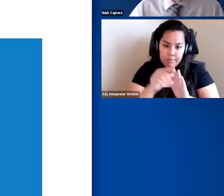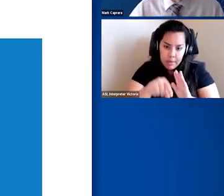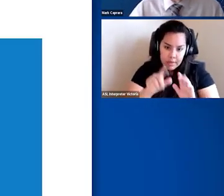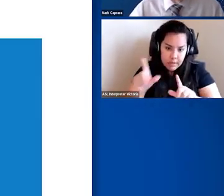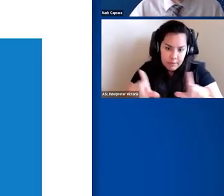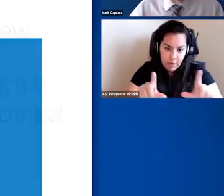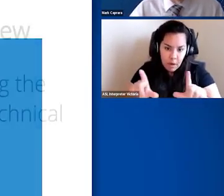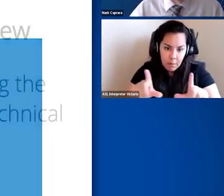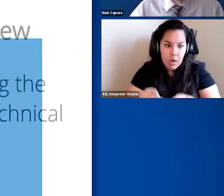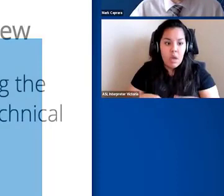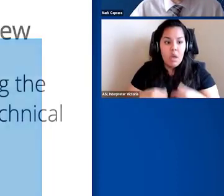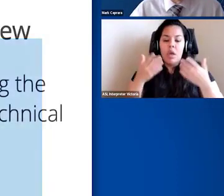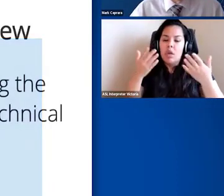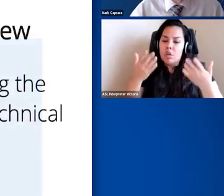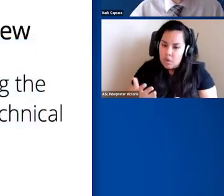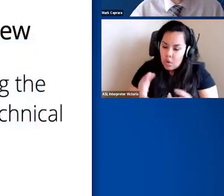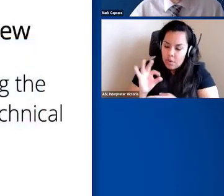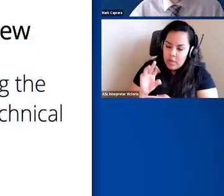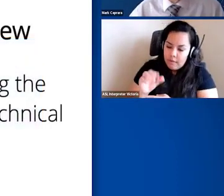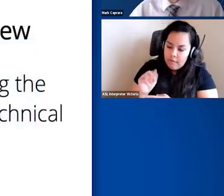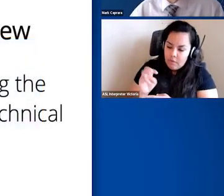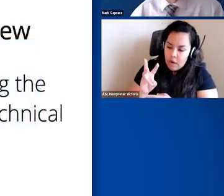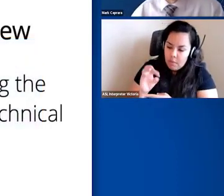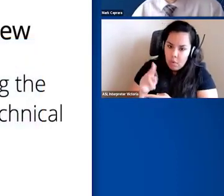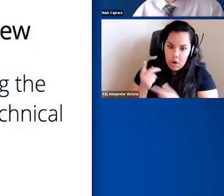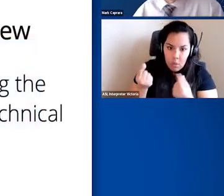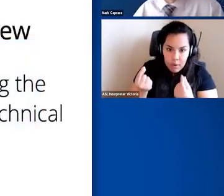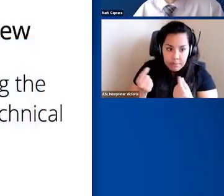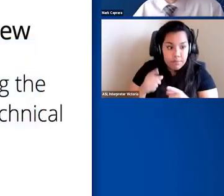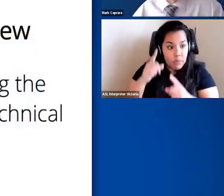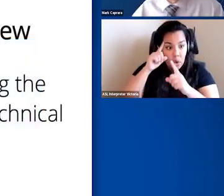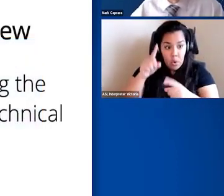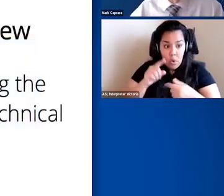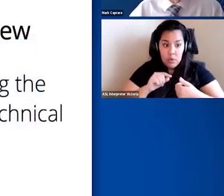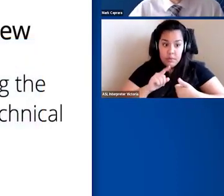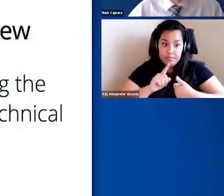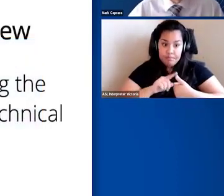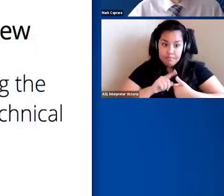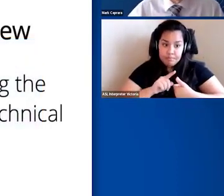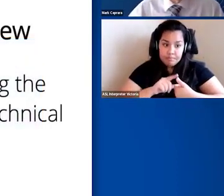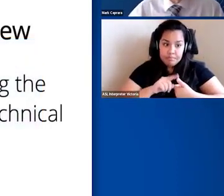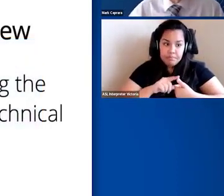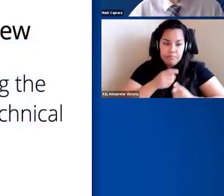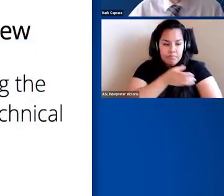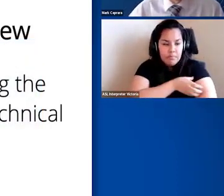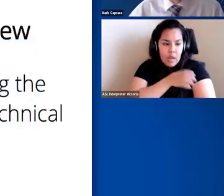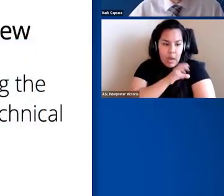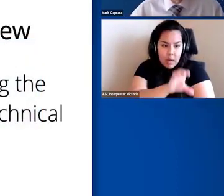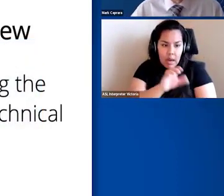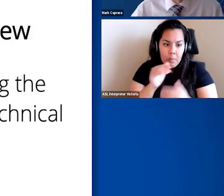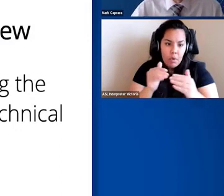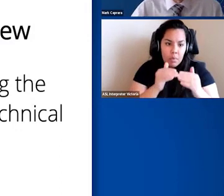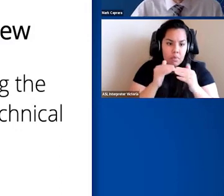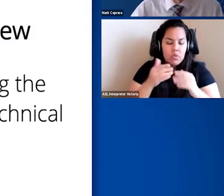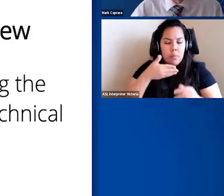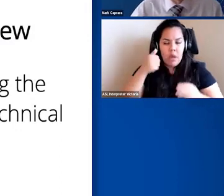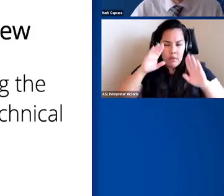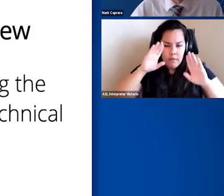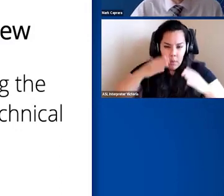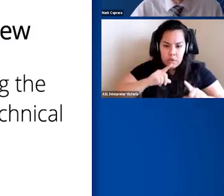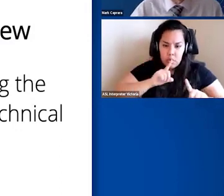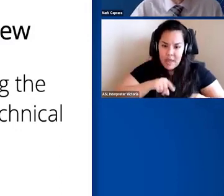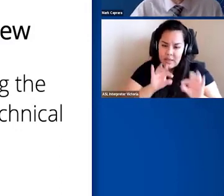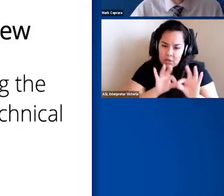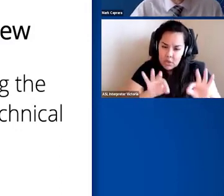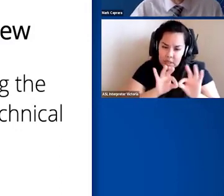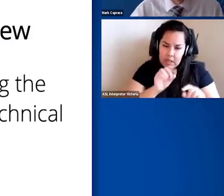So what is the framework? So the goals of the framework are to enable peer reviewers to better focus on answering the key questions necessary to